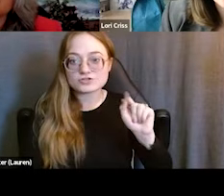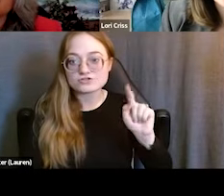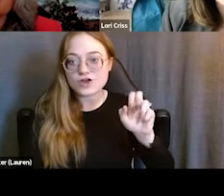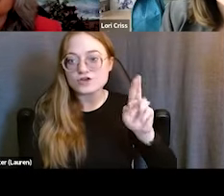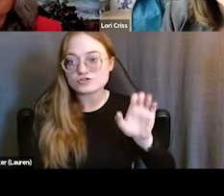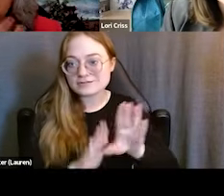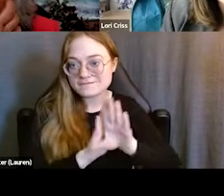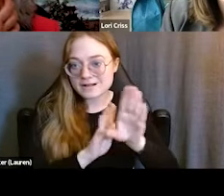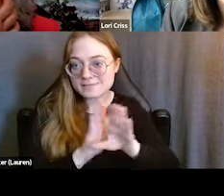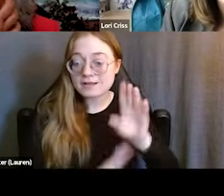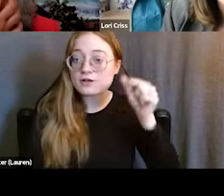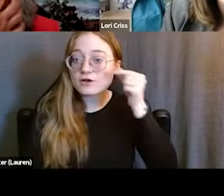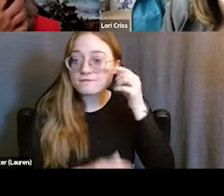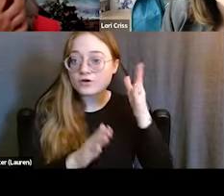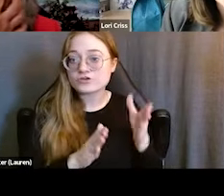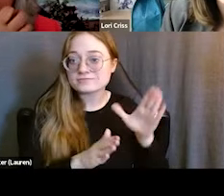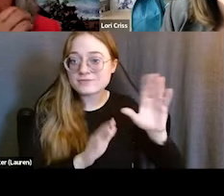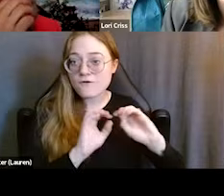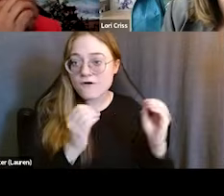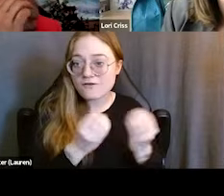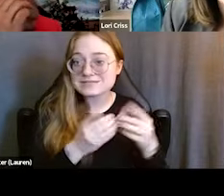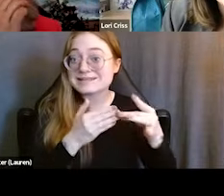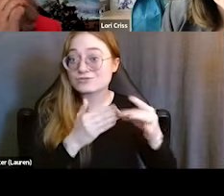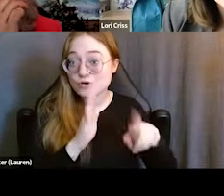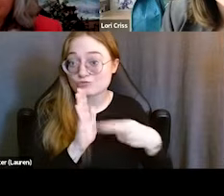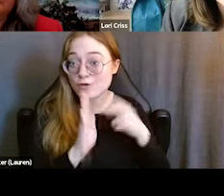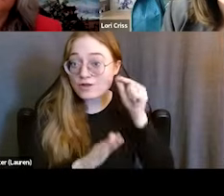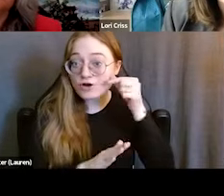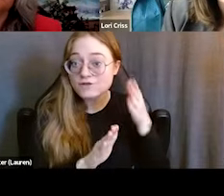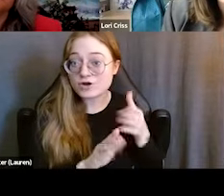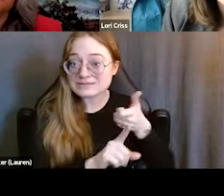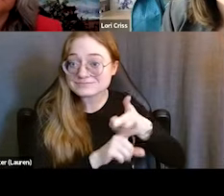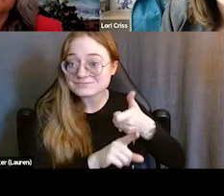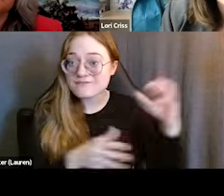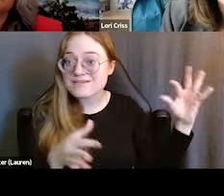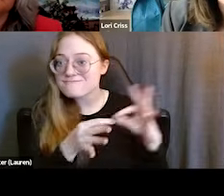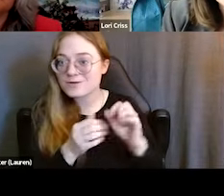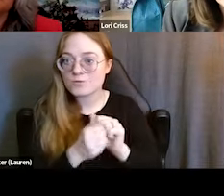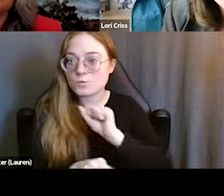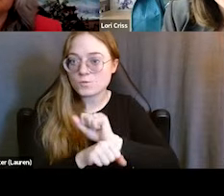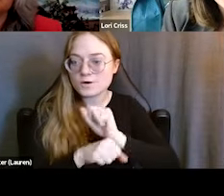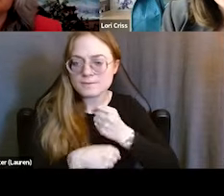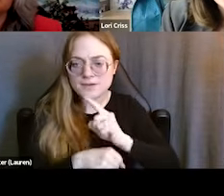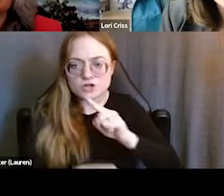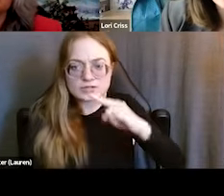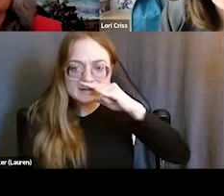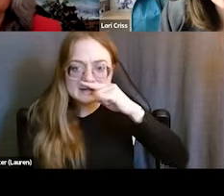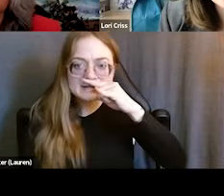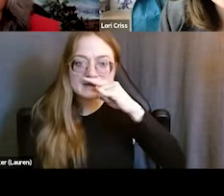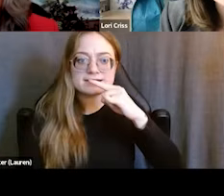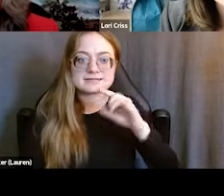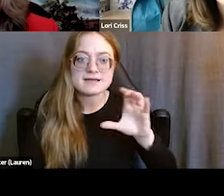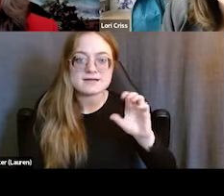governor's office in that leadership role, the governor himself connecting to this work, making sure that the kids cabinet, as we